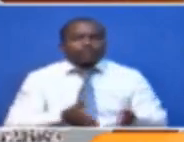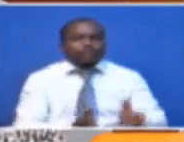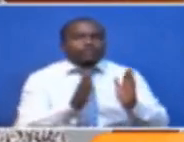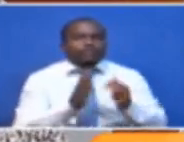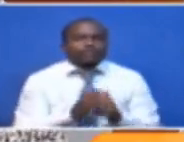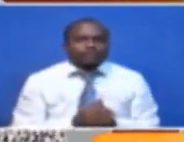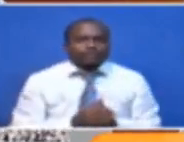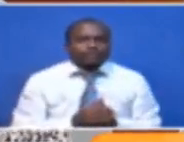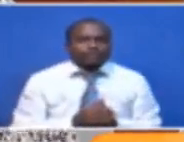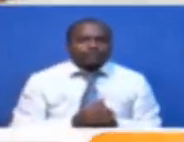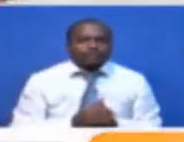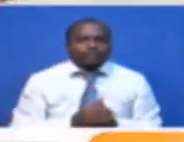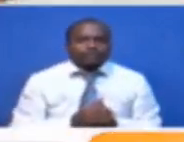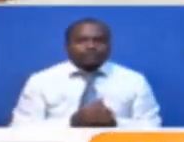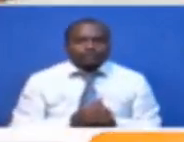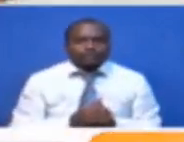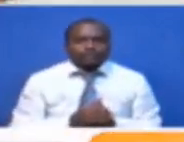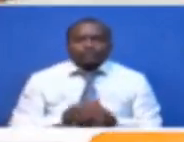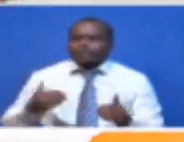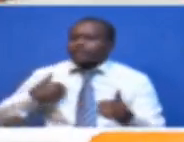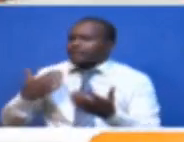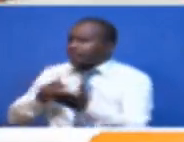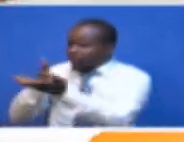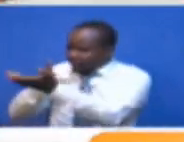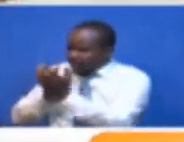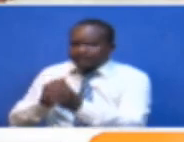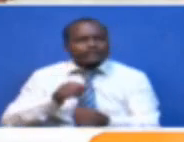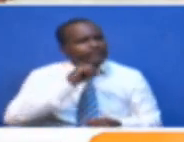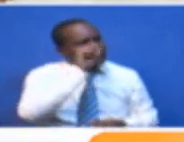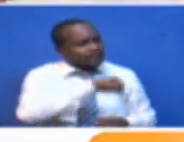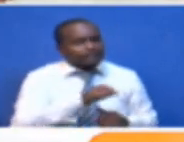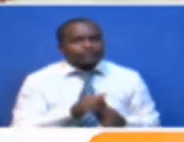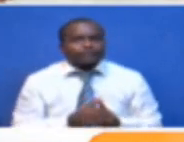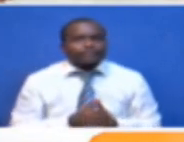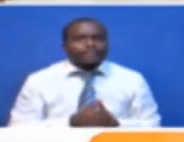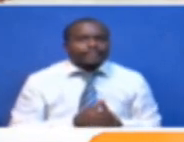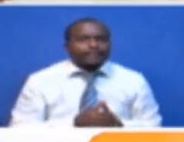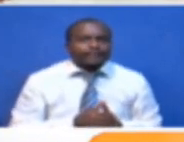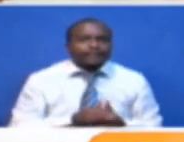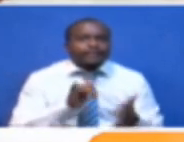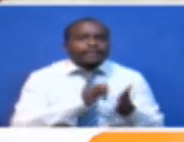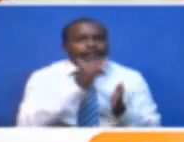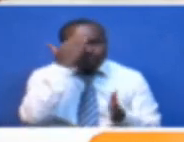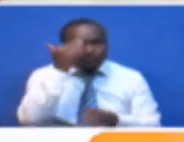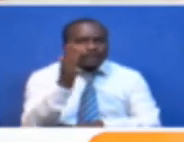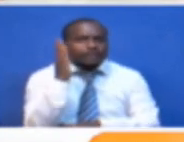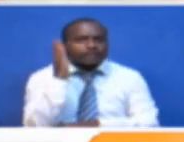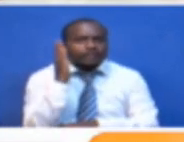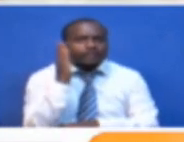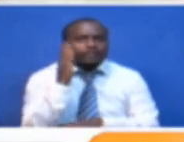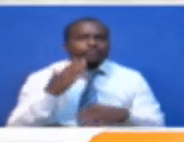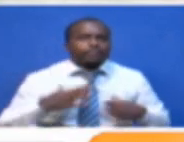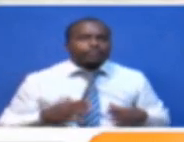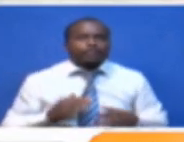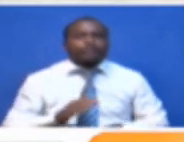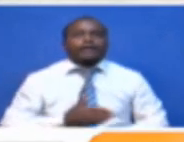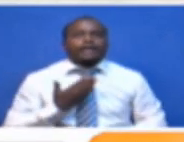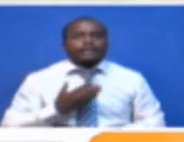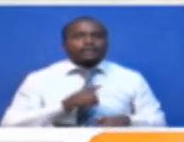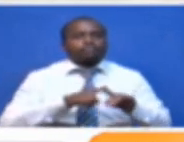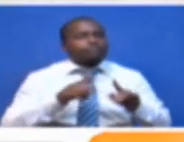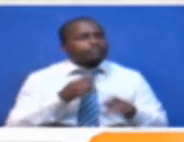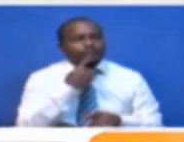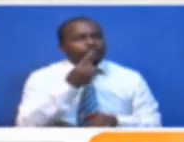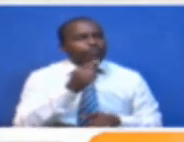were snipers. There were still... Yes. Now, that is why the security people are terribly agitated. But Musa didn't fear. He